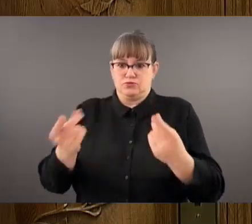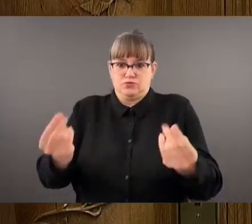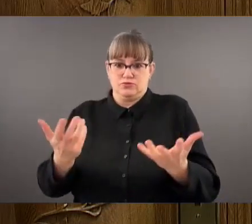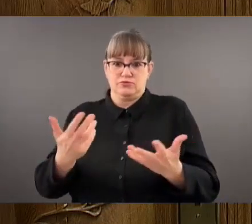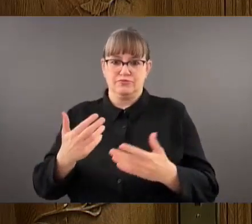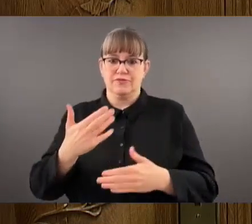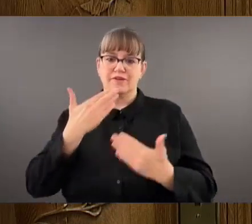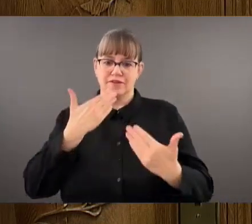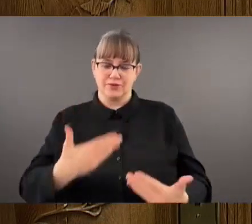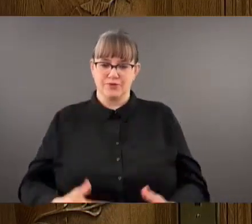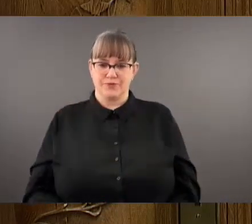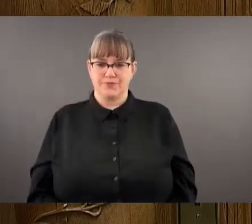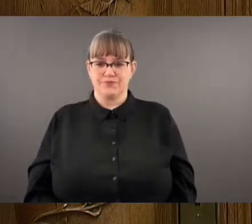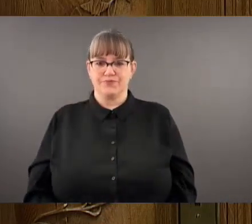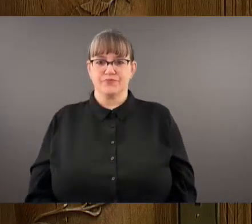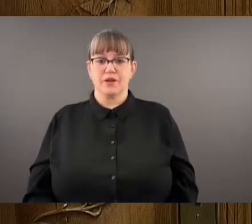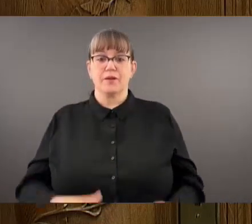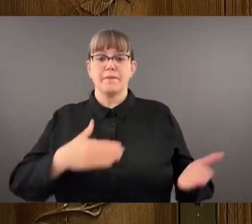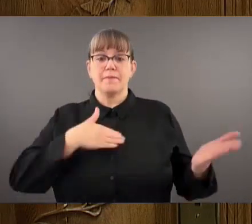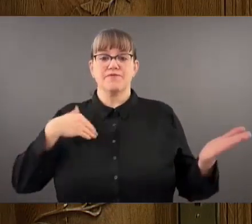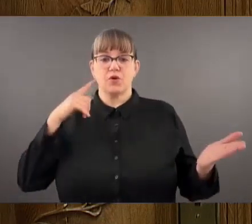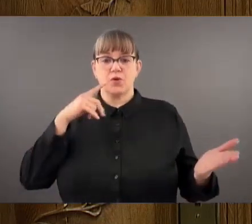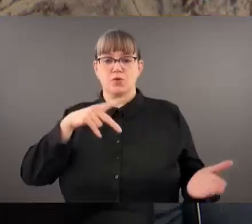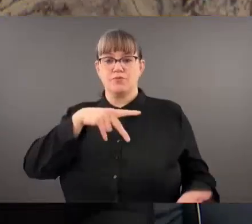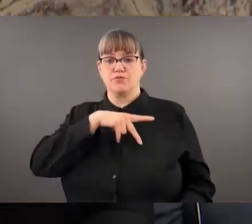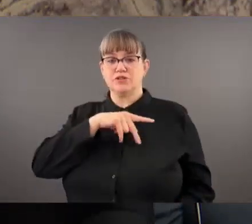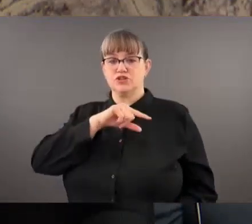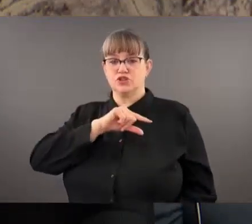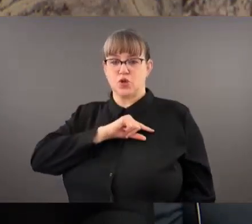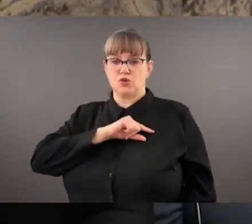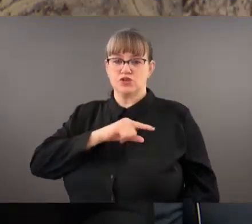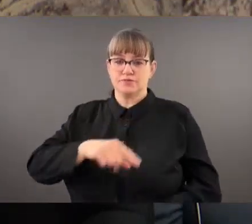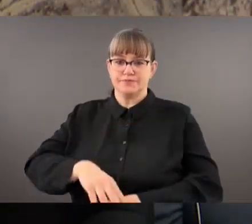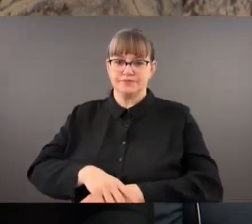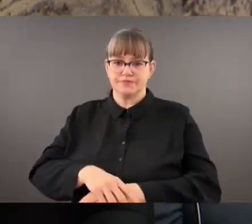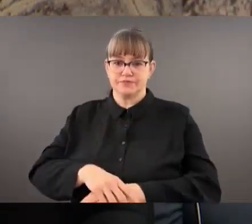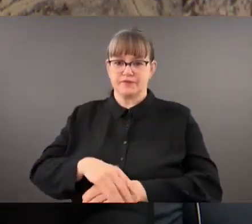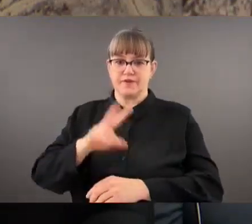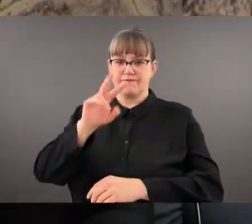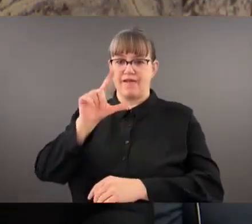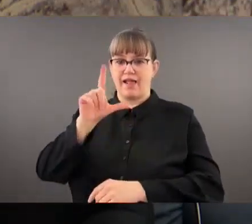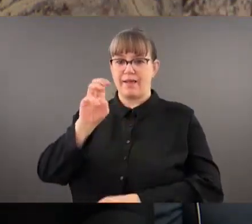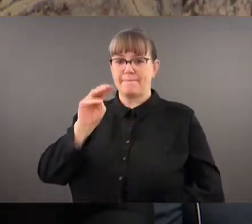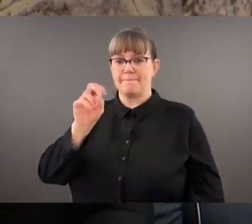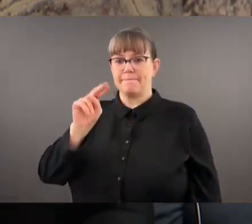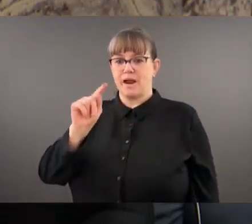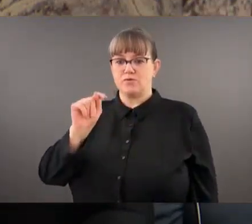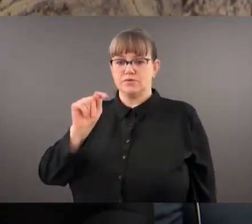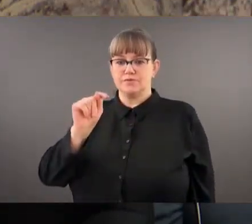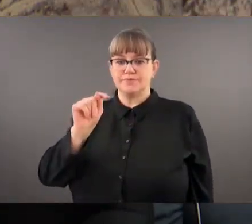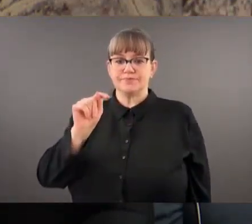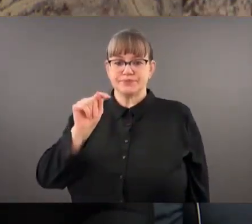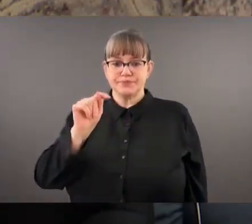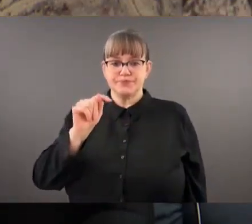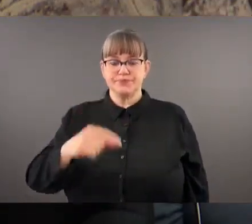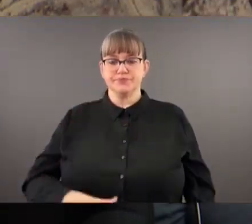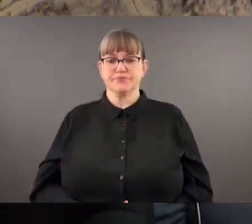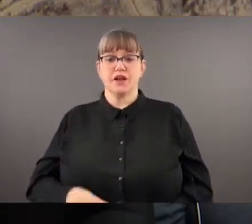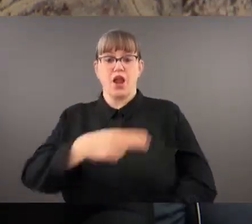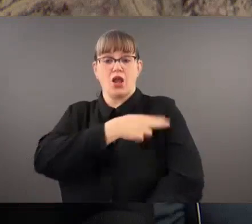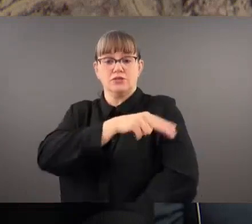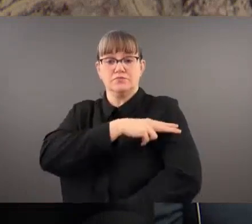Valemount. Mr. Speaker, the hospital in Creston Valley has also closed and is vital for the community. So